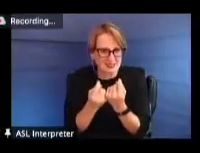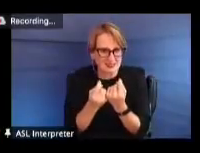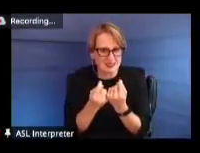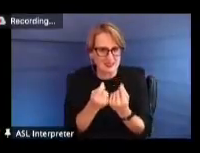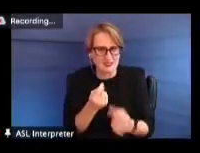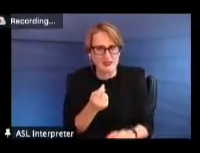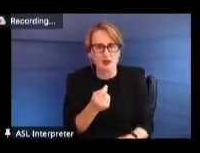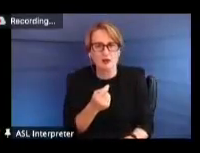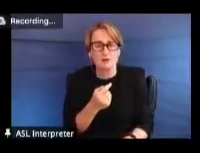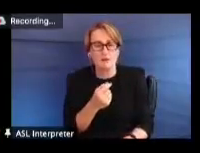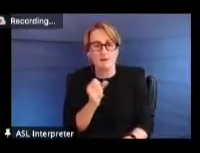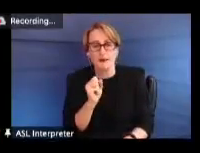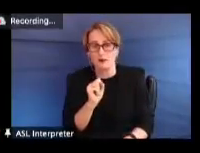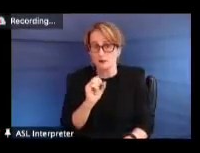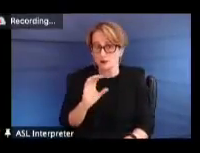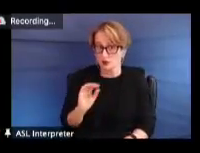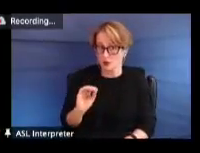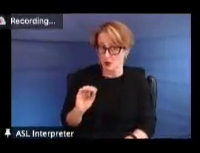So you're